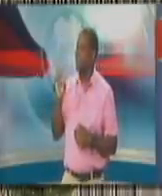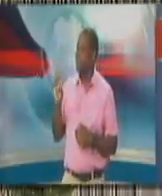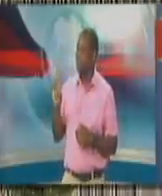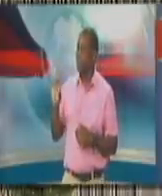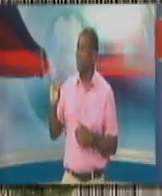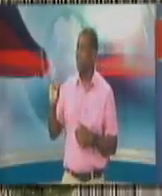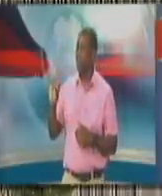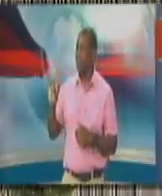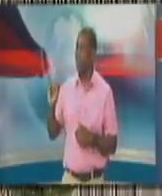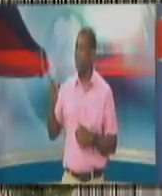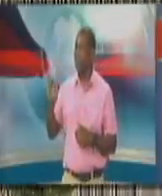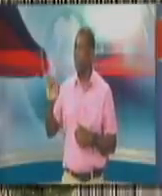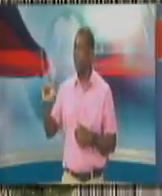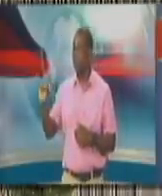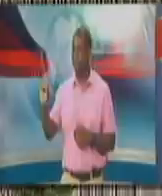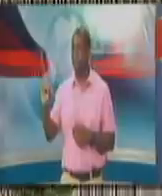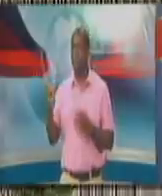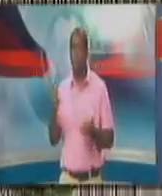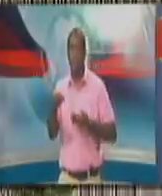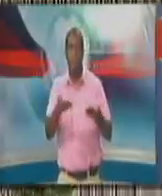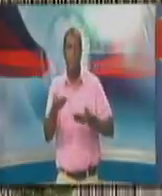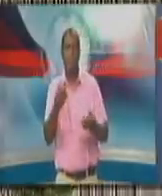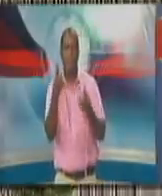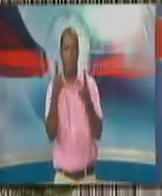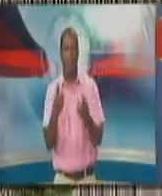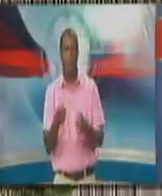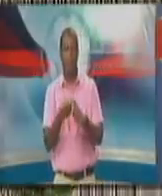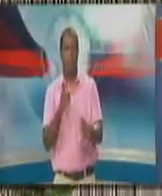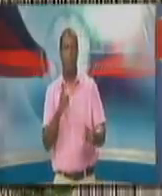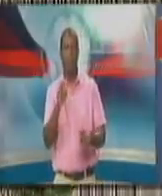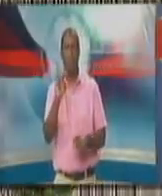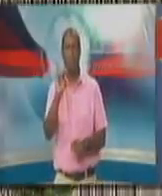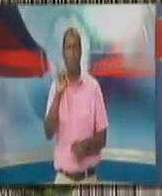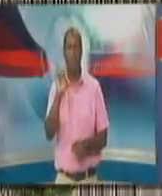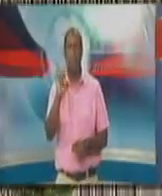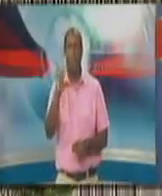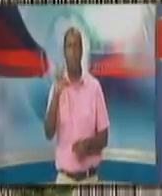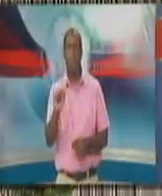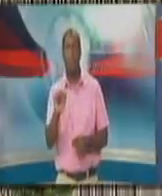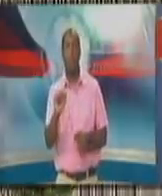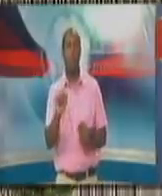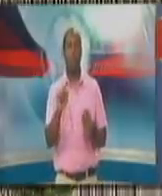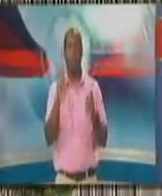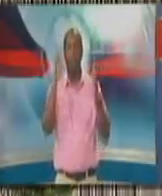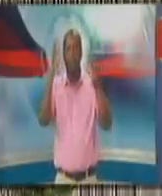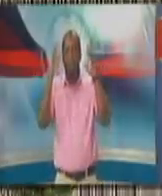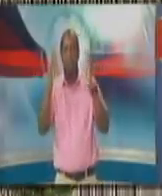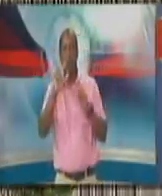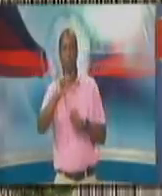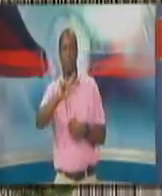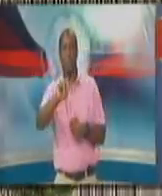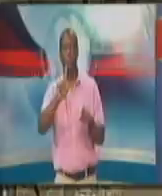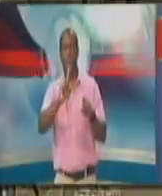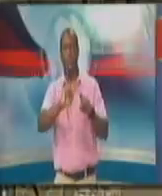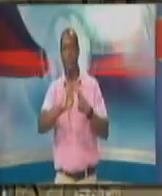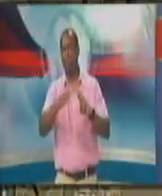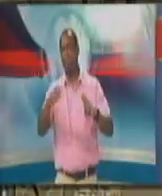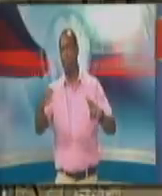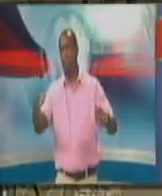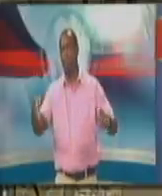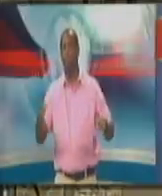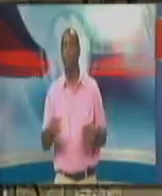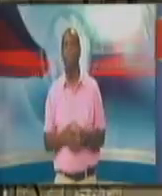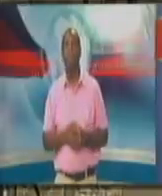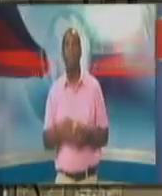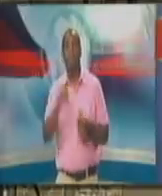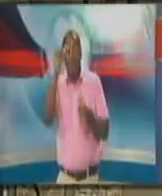the media, the floor is now open. And remember to identify yourself and the media house you represent before posing your question. We want to give